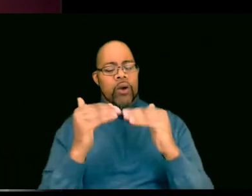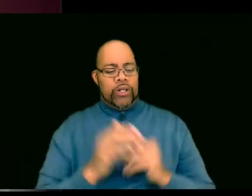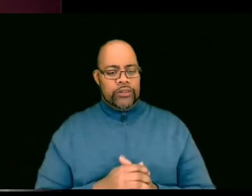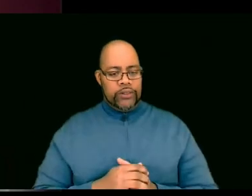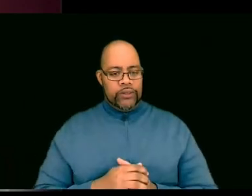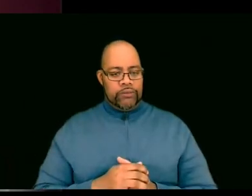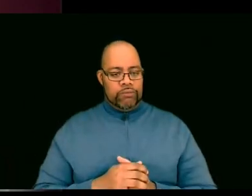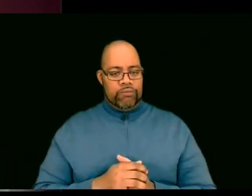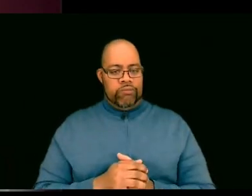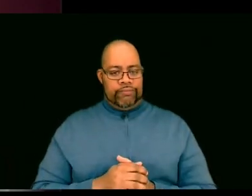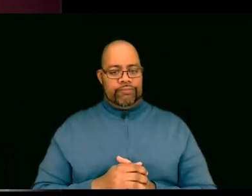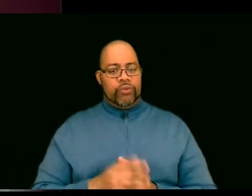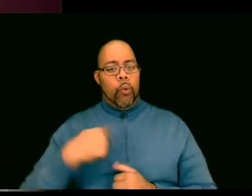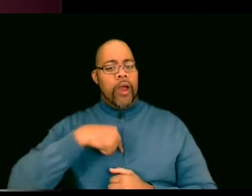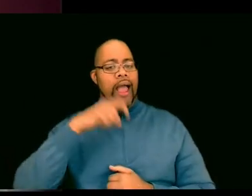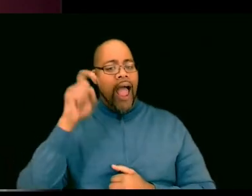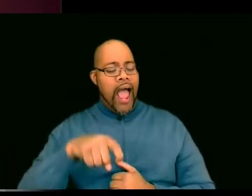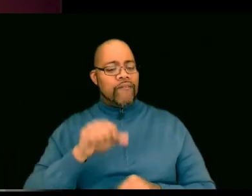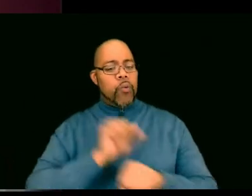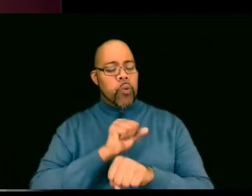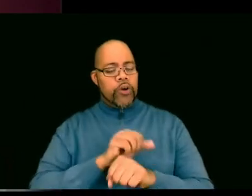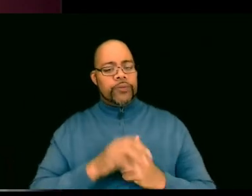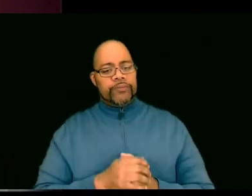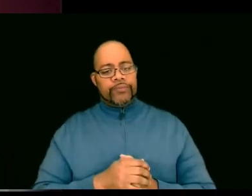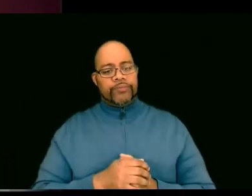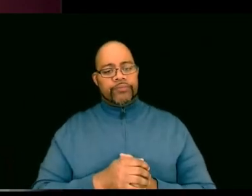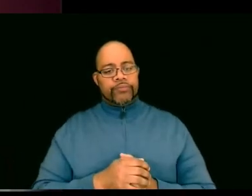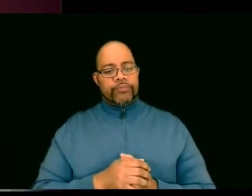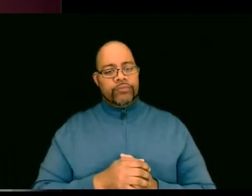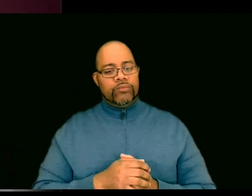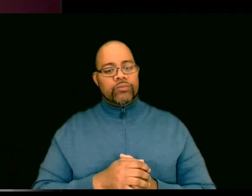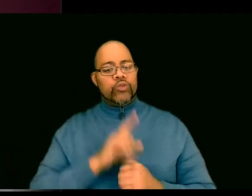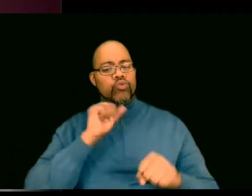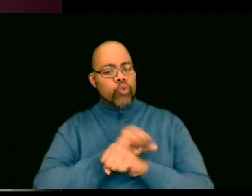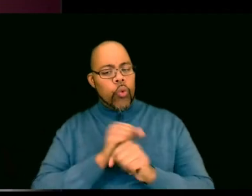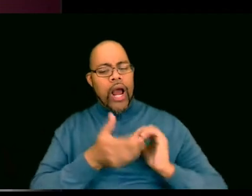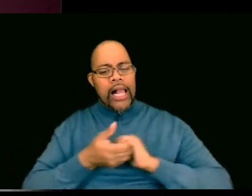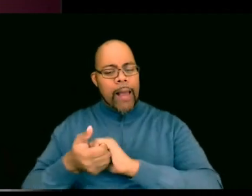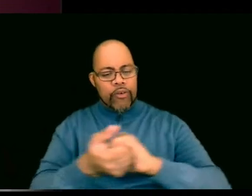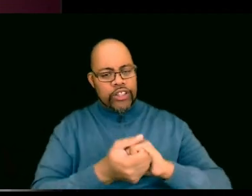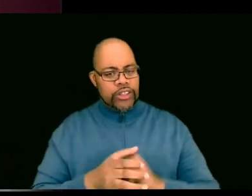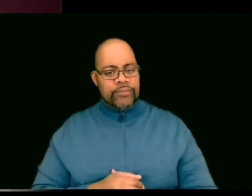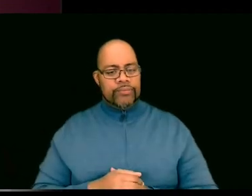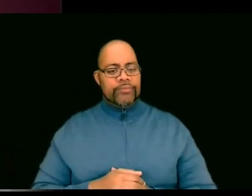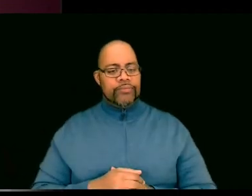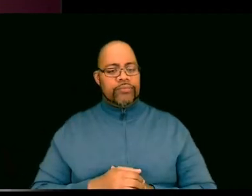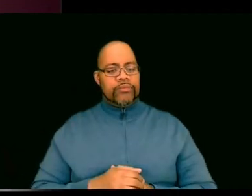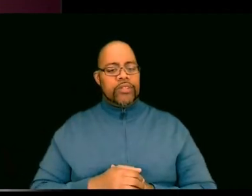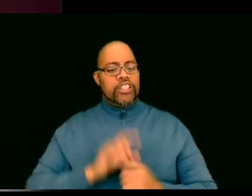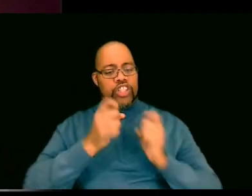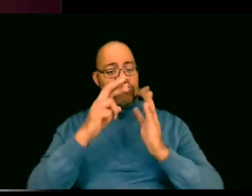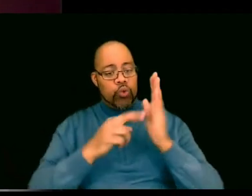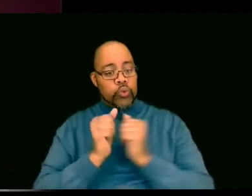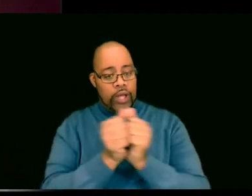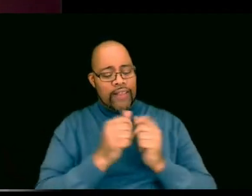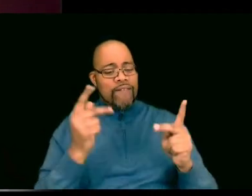have equity. And so we've got to work on true collaboration, changing the